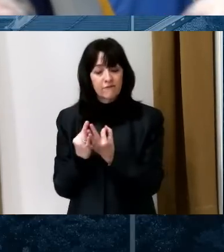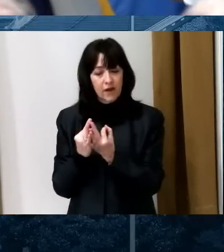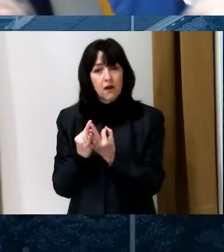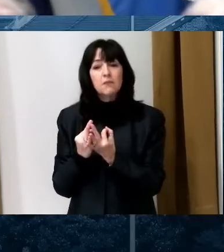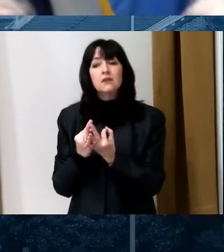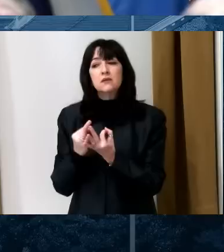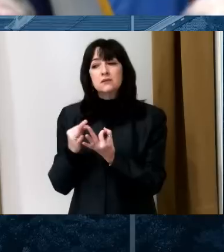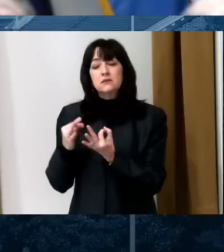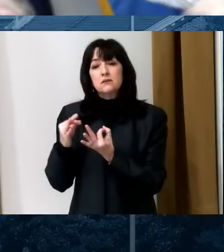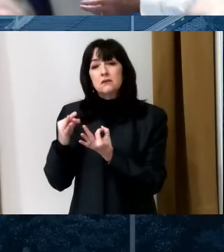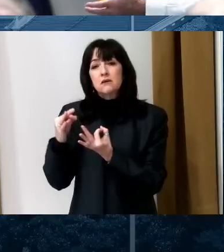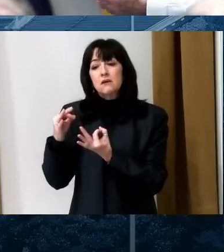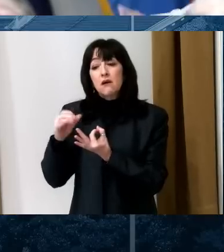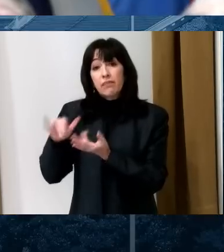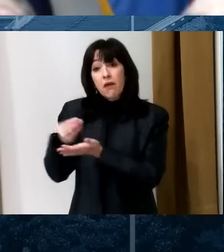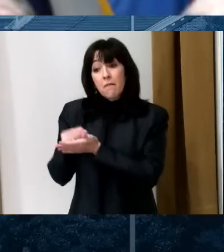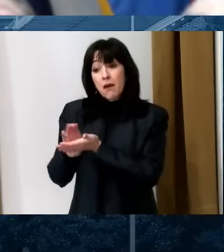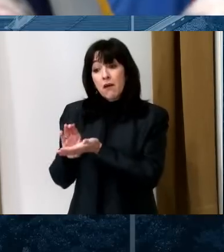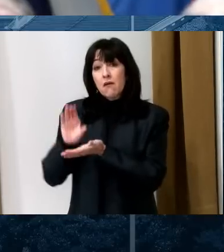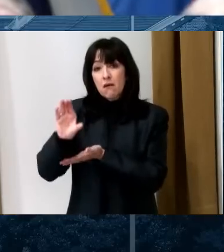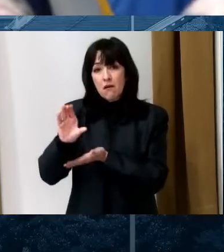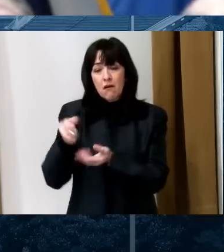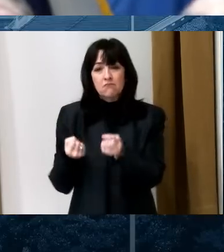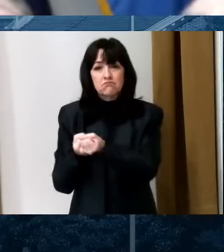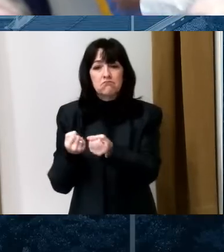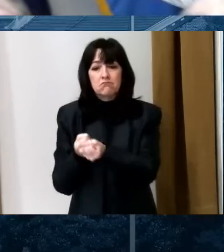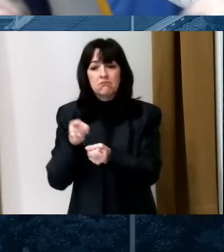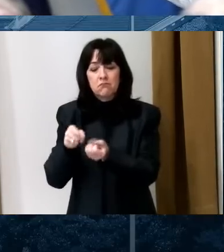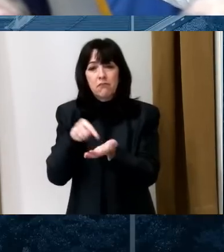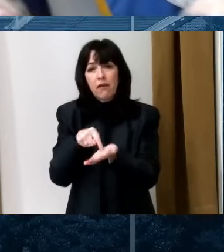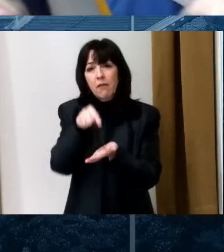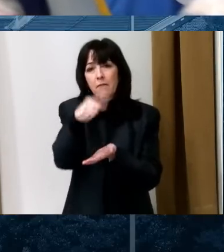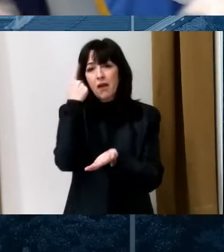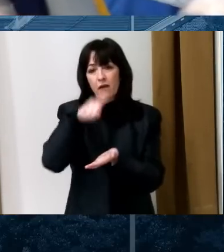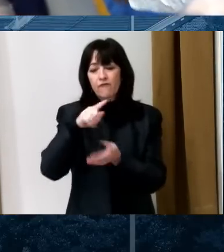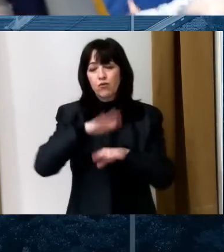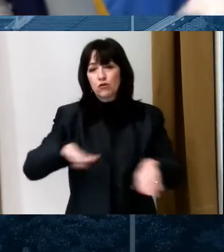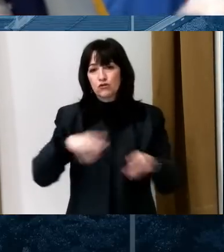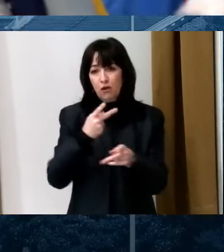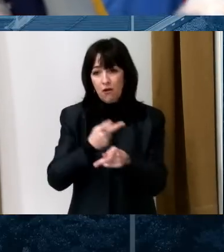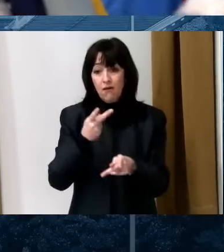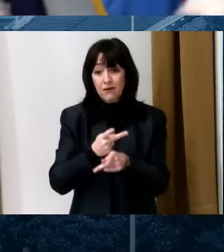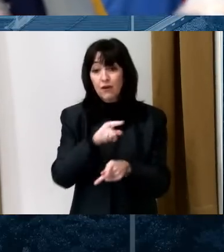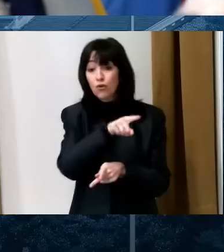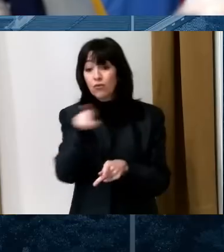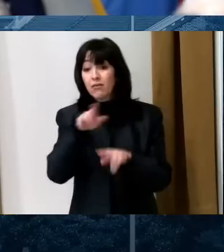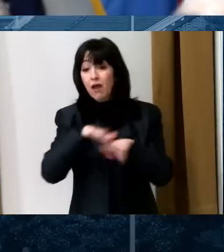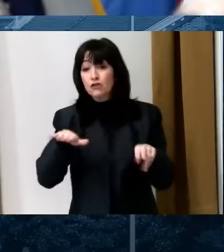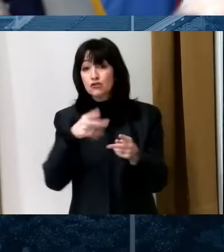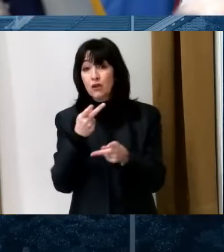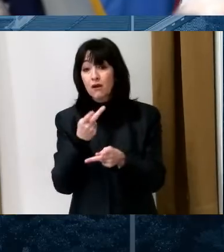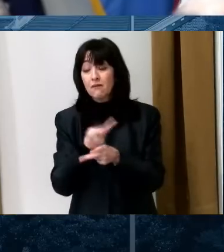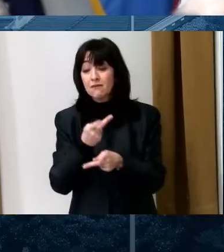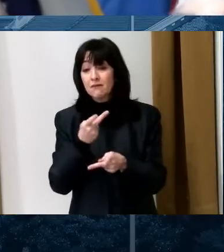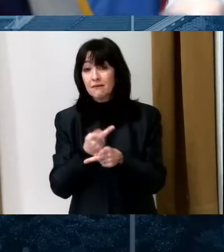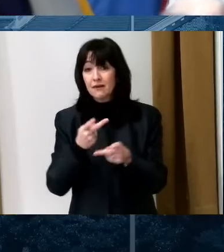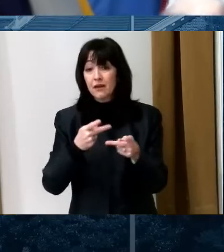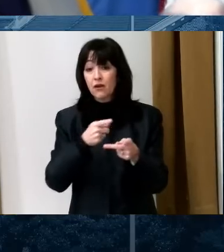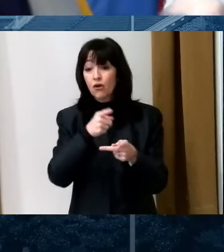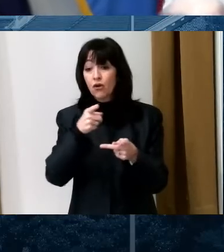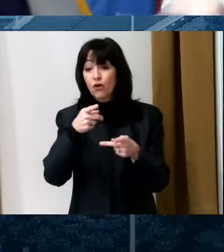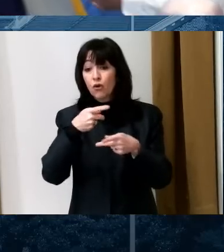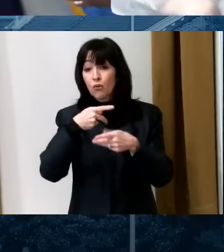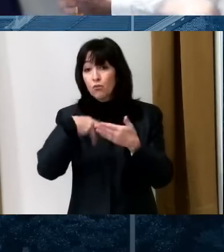daycare facilities can take them into their facilities. We've also expanded eligibility for that purchase of